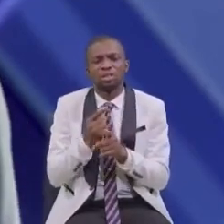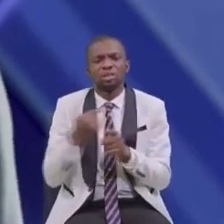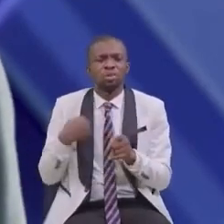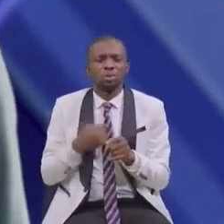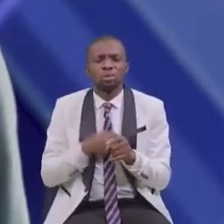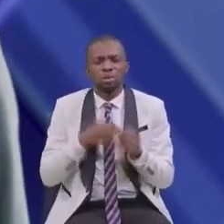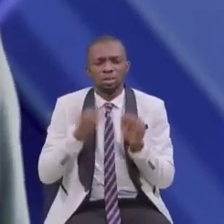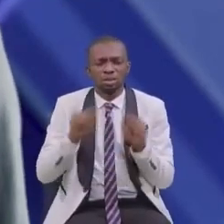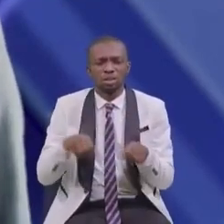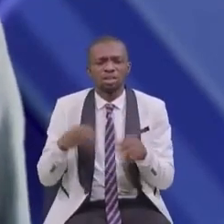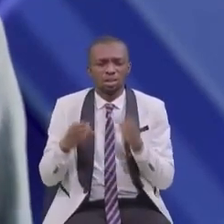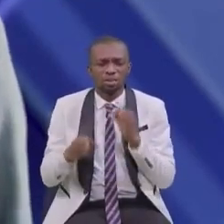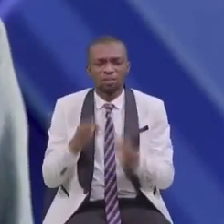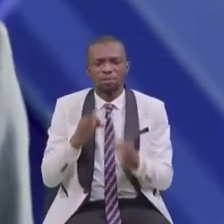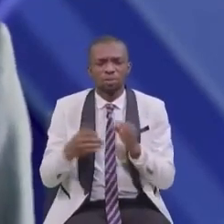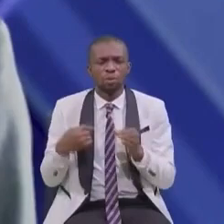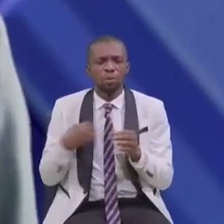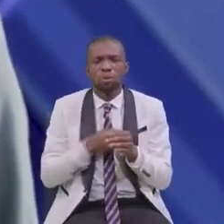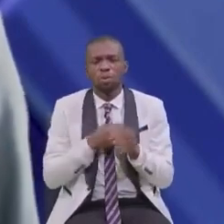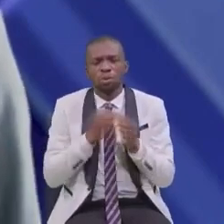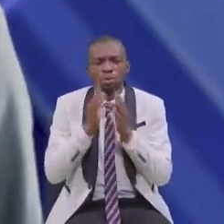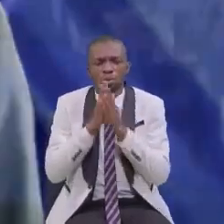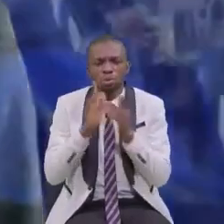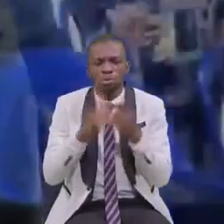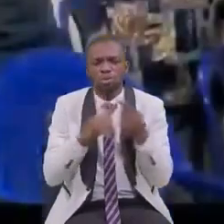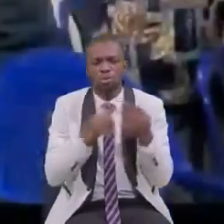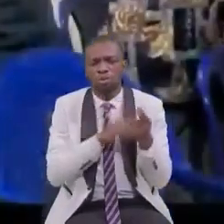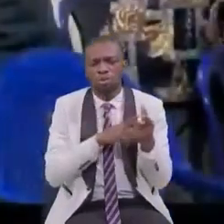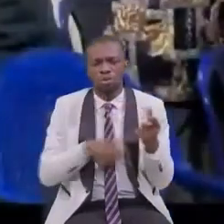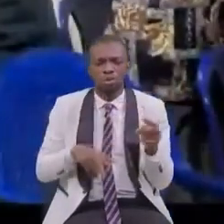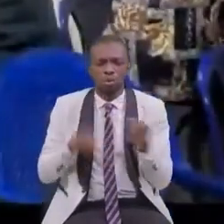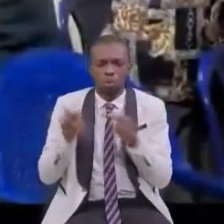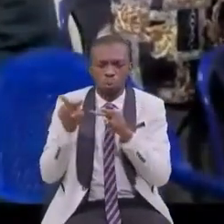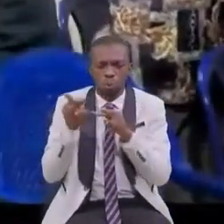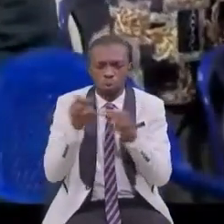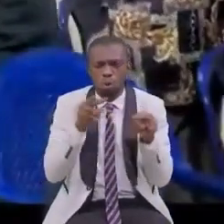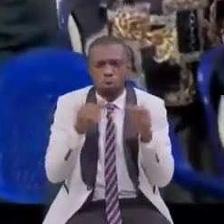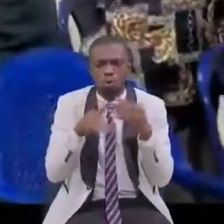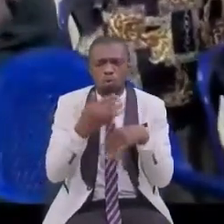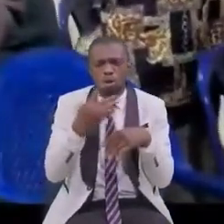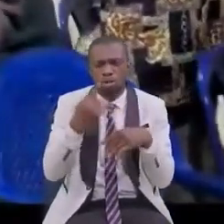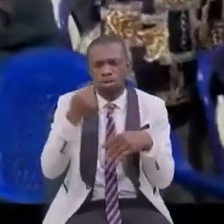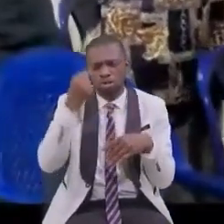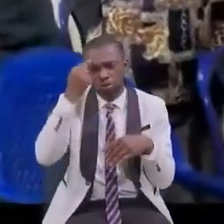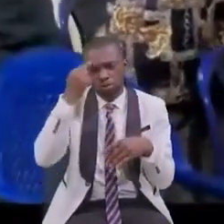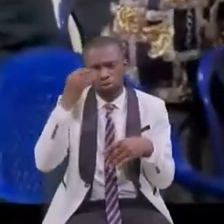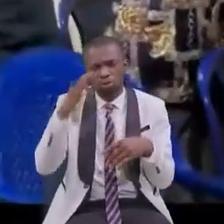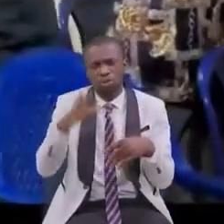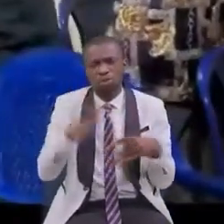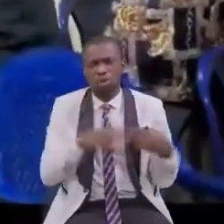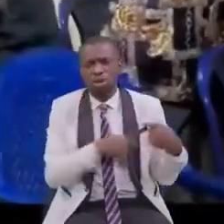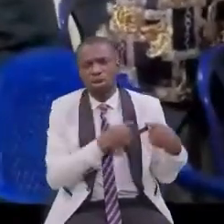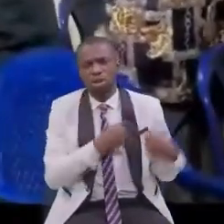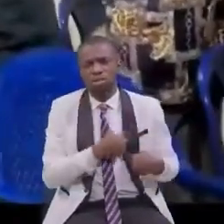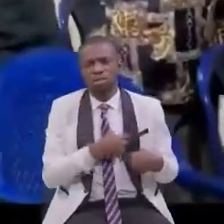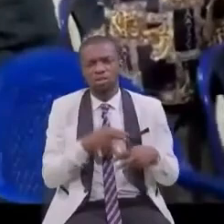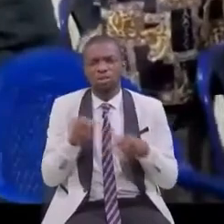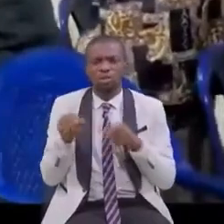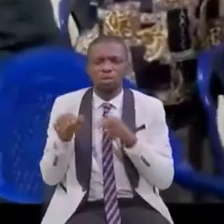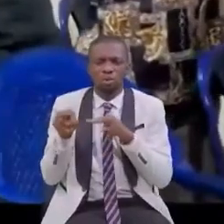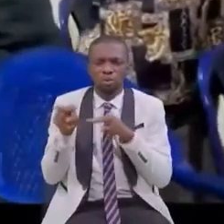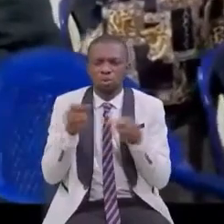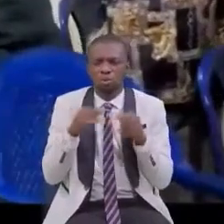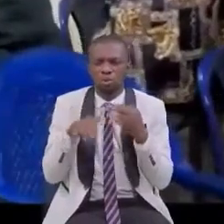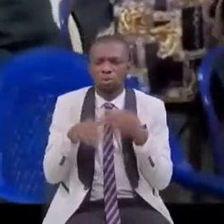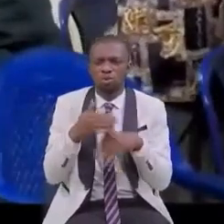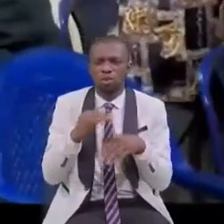name of the Lord, we watch over the thoughts of our hearts. We watch over the thoughts of our hearts. Also, we watch